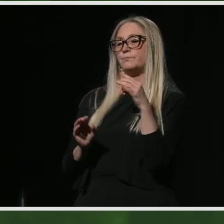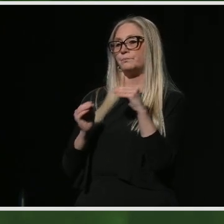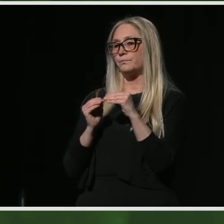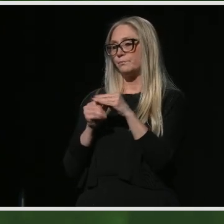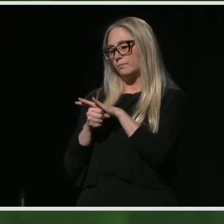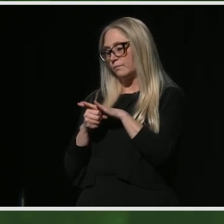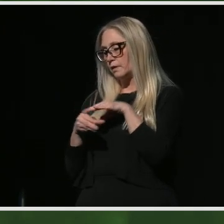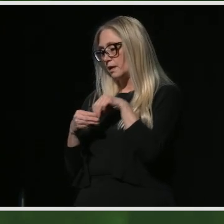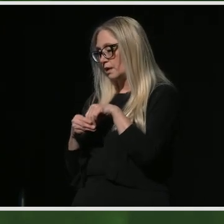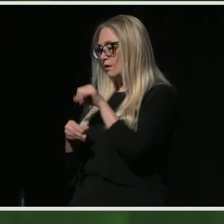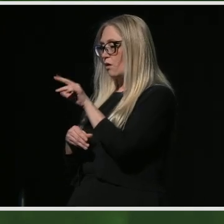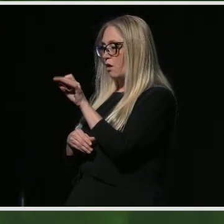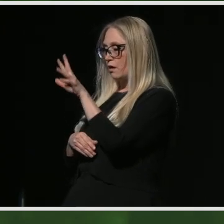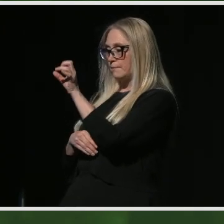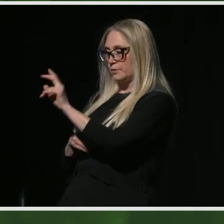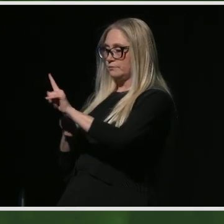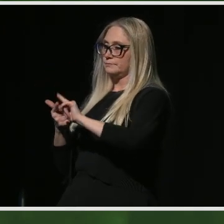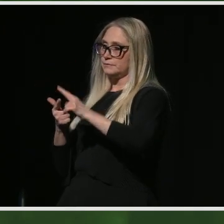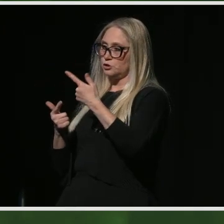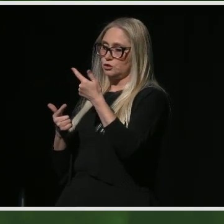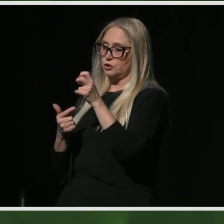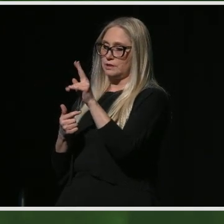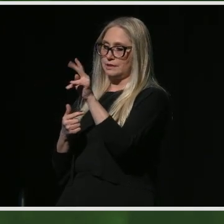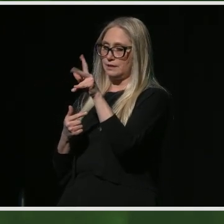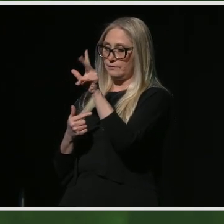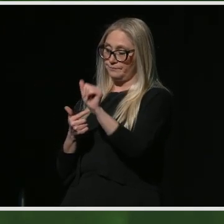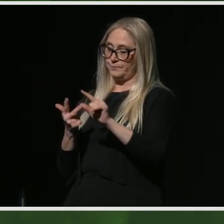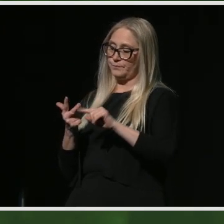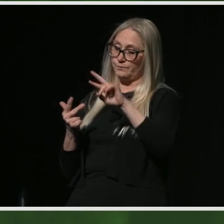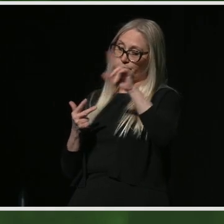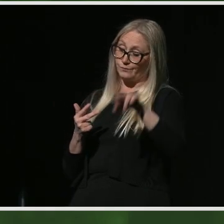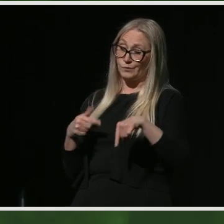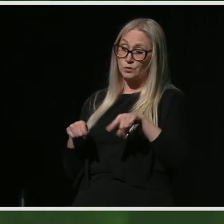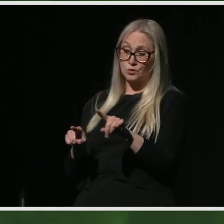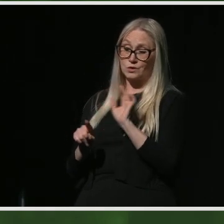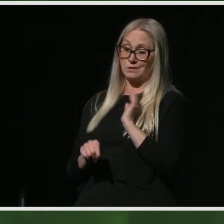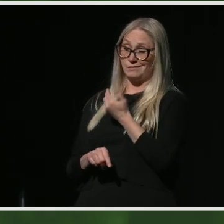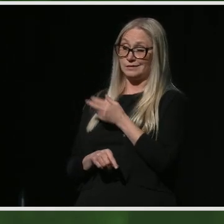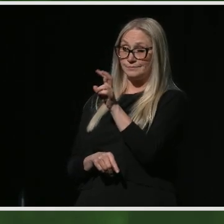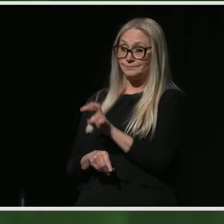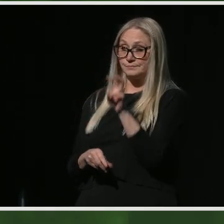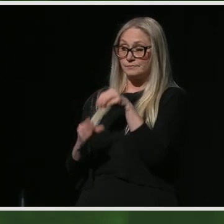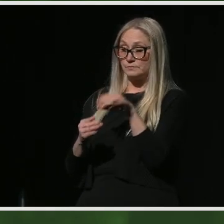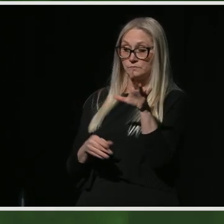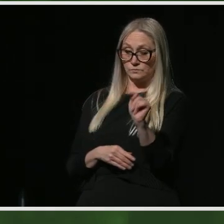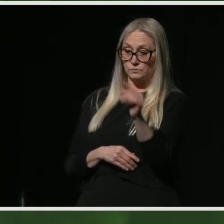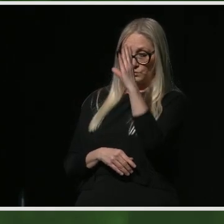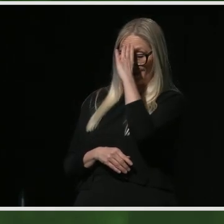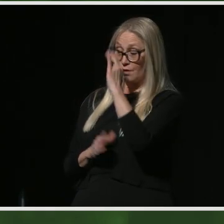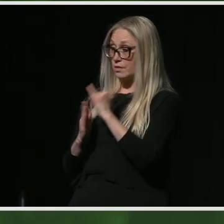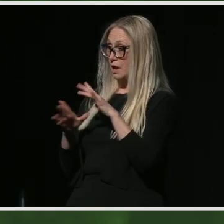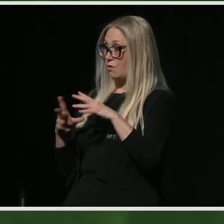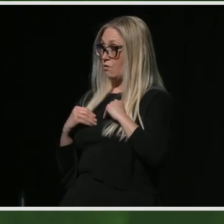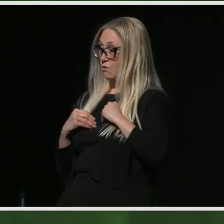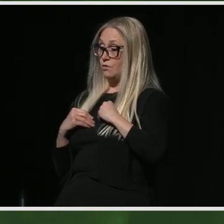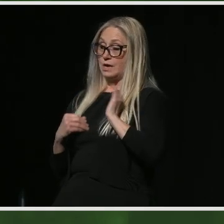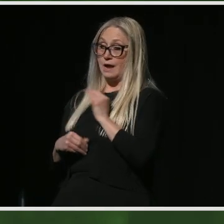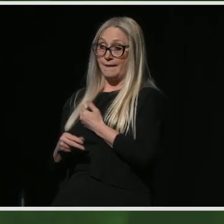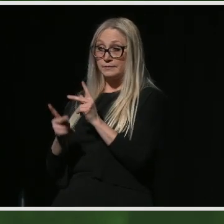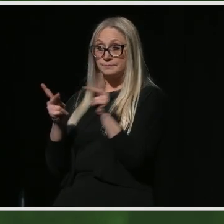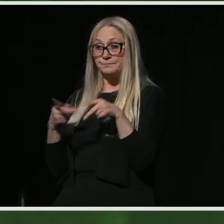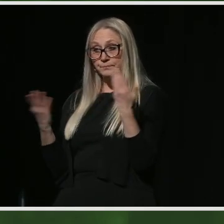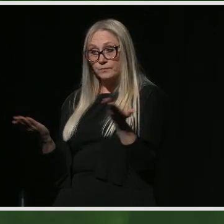and Rochester during our regional tour in October. We know that owning our own space will allow us to house our own